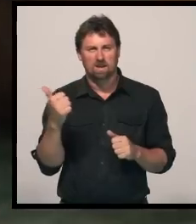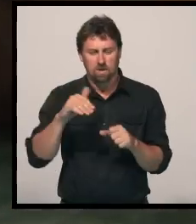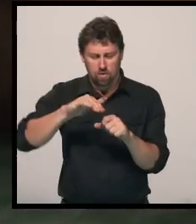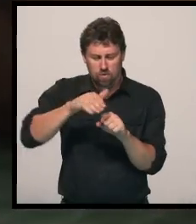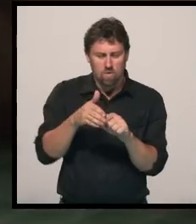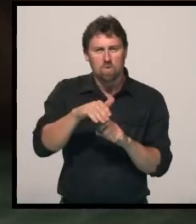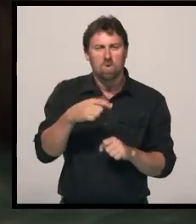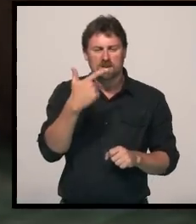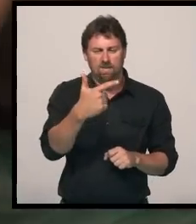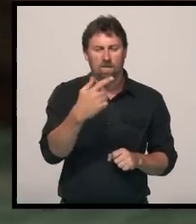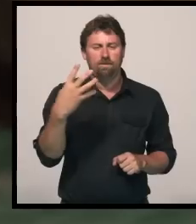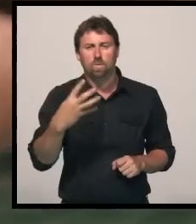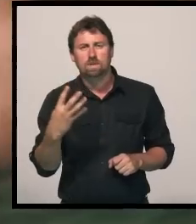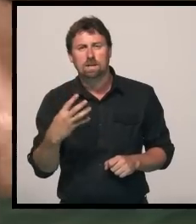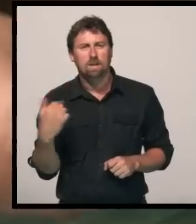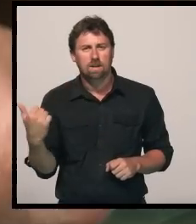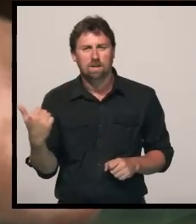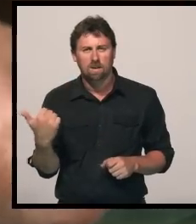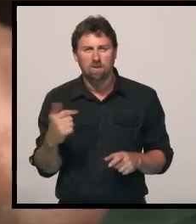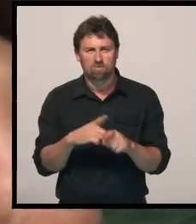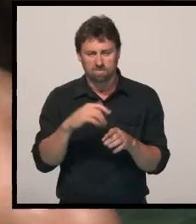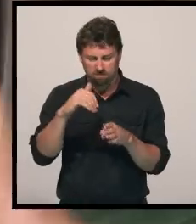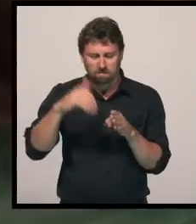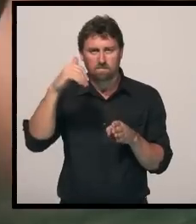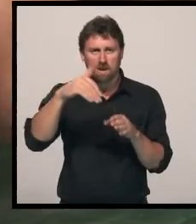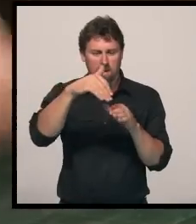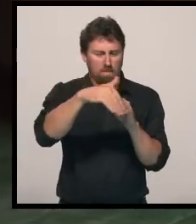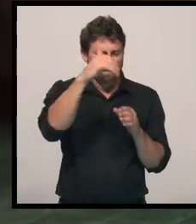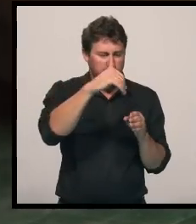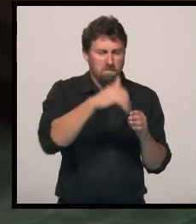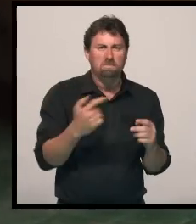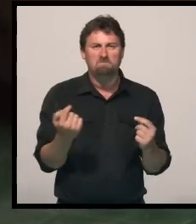714. And you just knock the corners off.